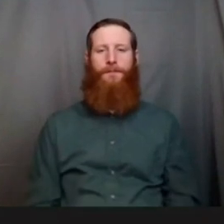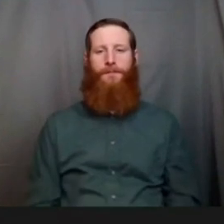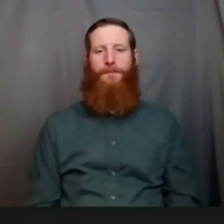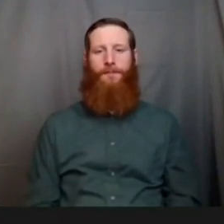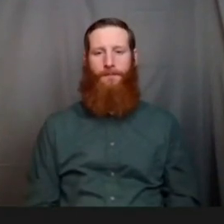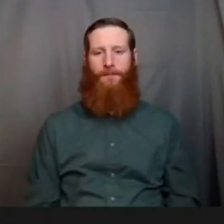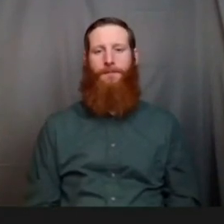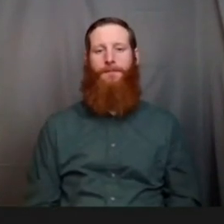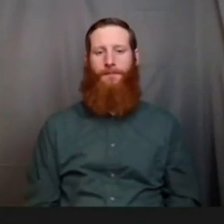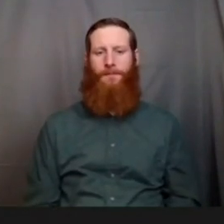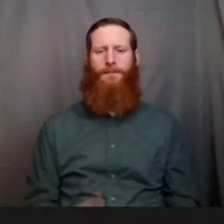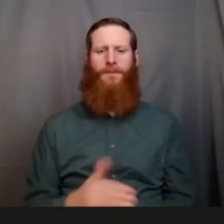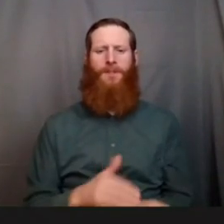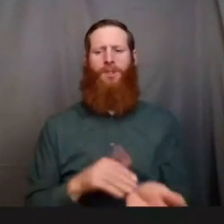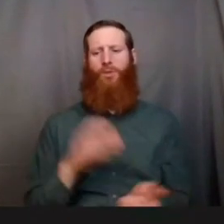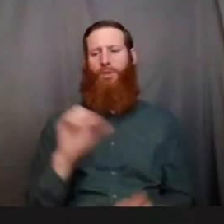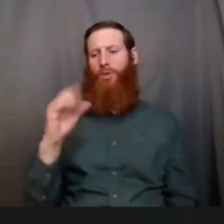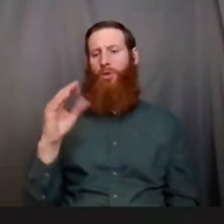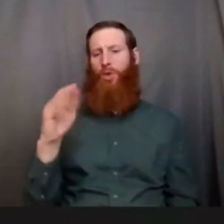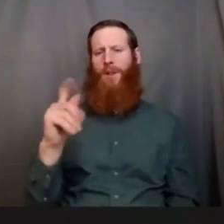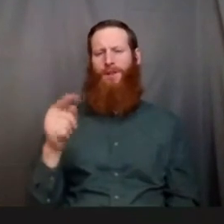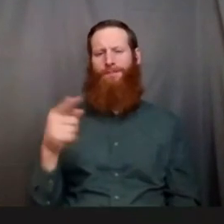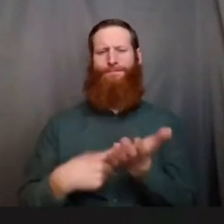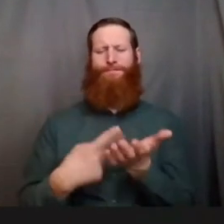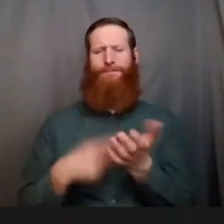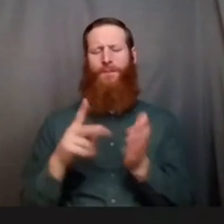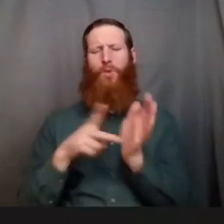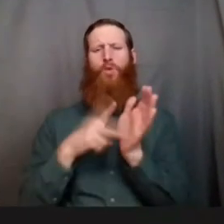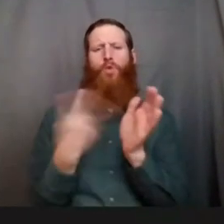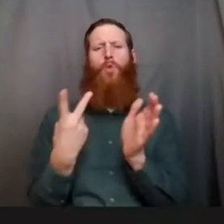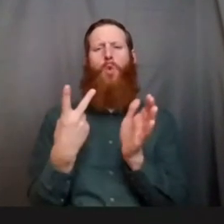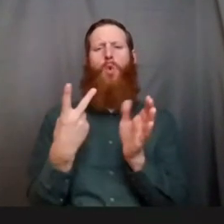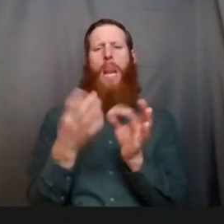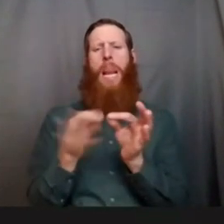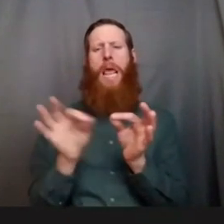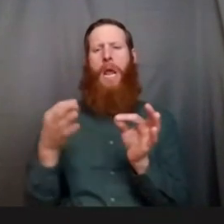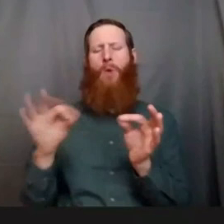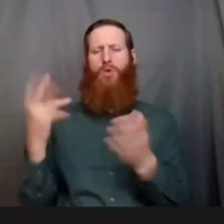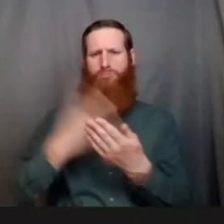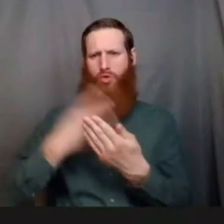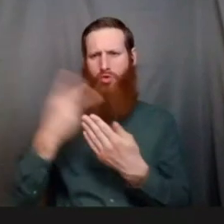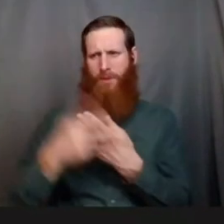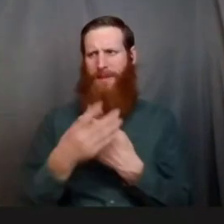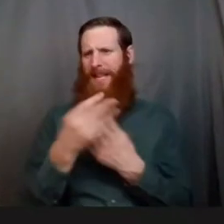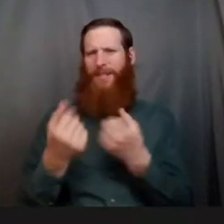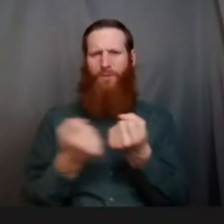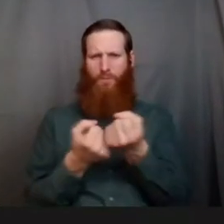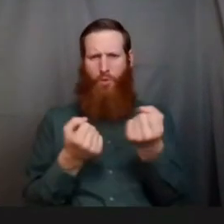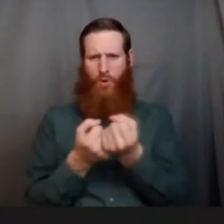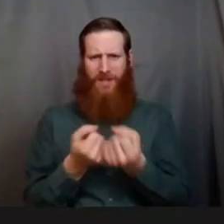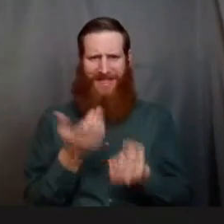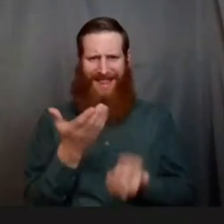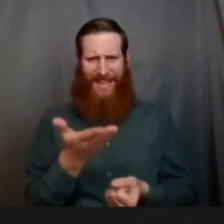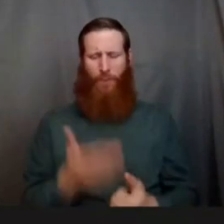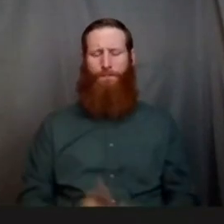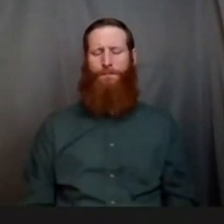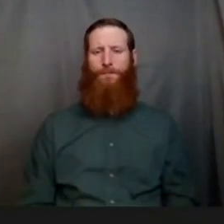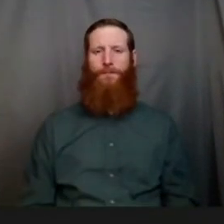Dr. Scarlett, can you speak a little bit about dual language programs and kind of the supports that we're providing there?